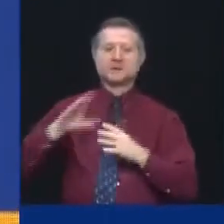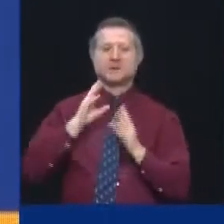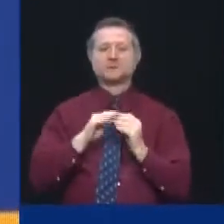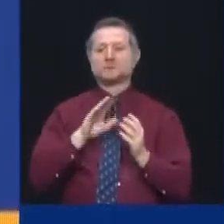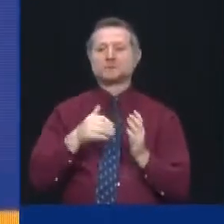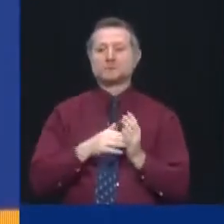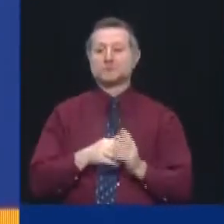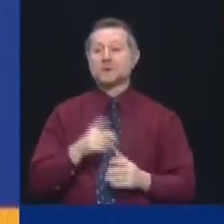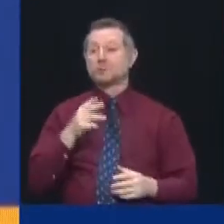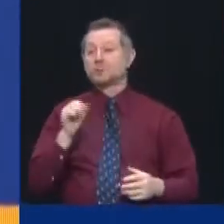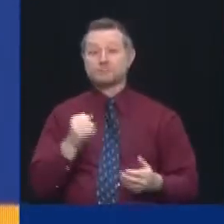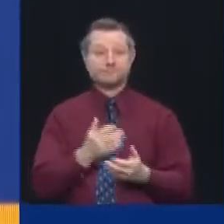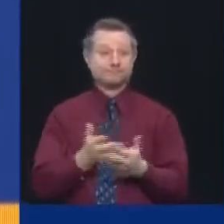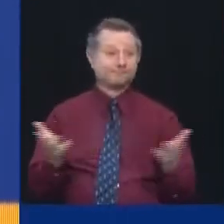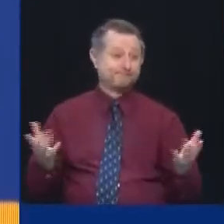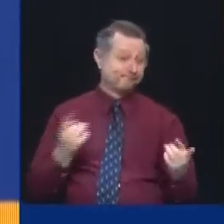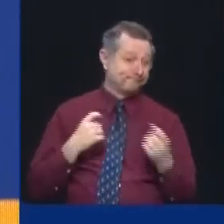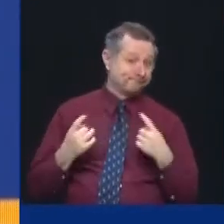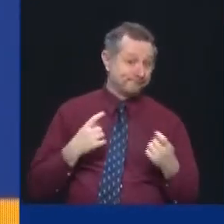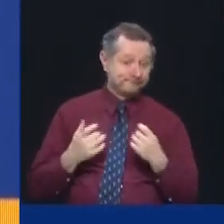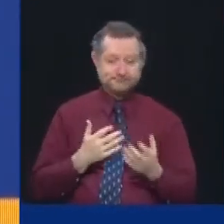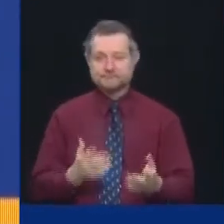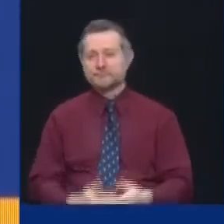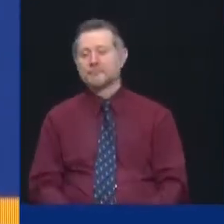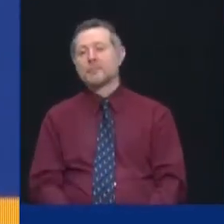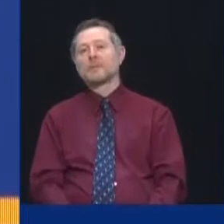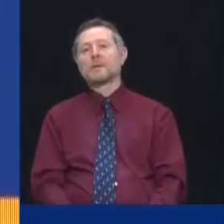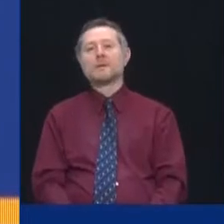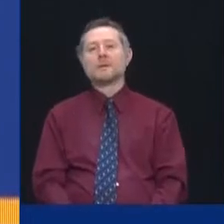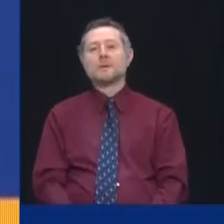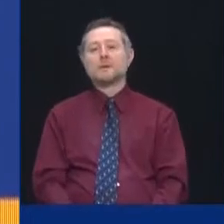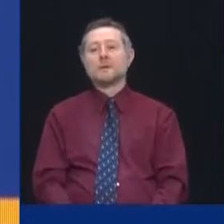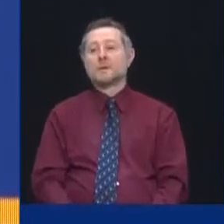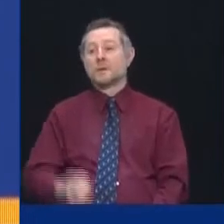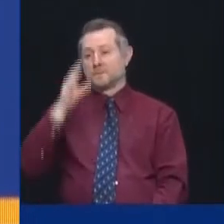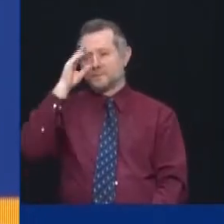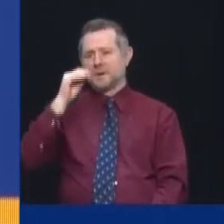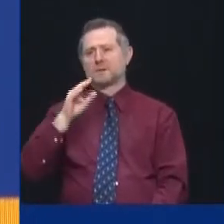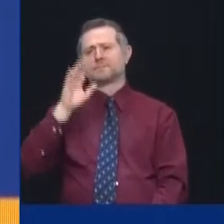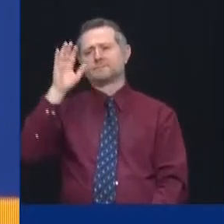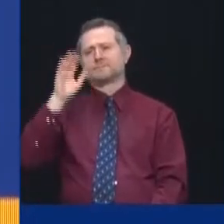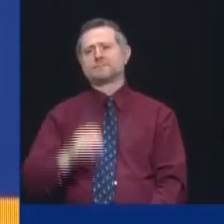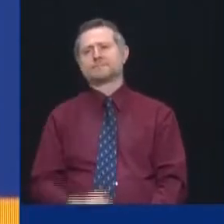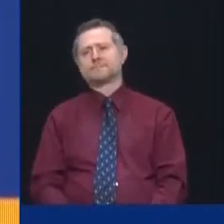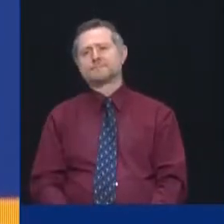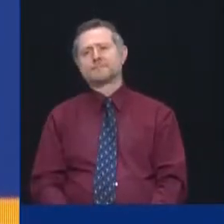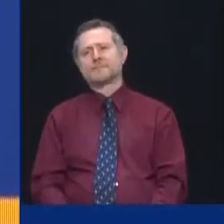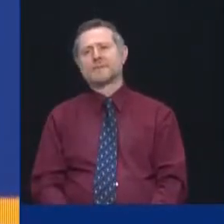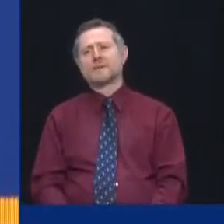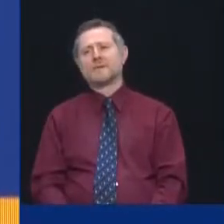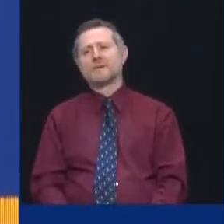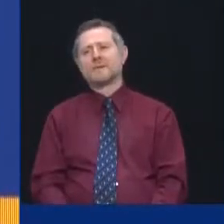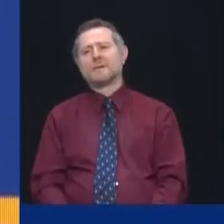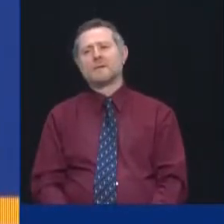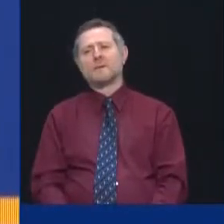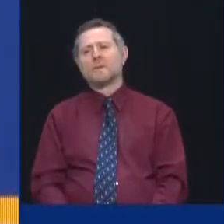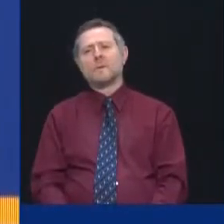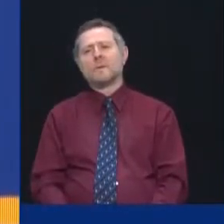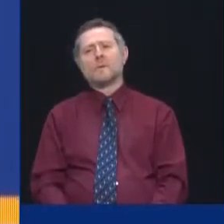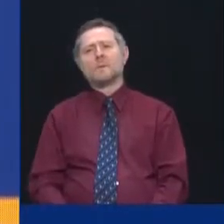city around, where it used the waterways as the back door. Now we want to make waterways the front door, right? And we're doing that in Buffalo